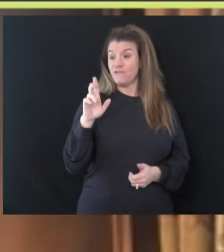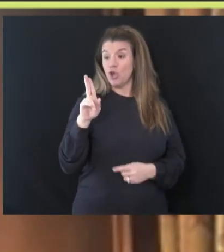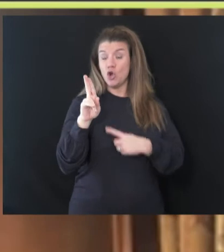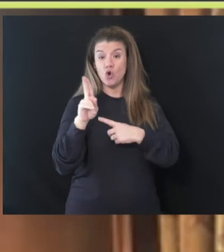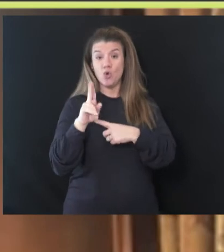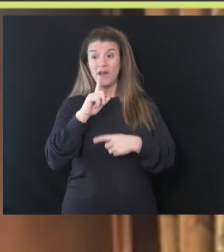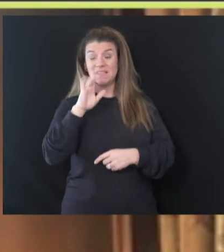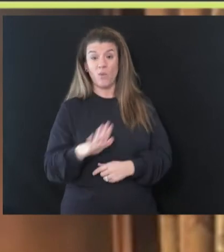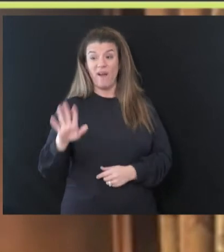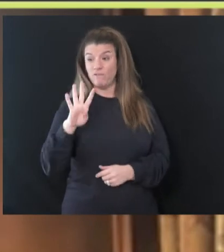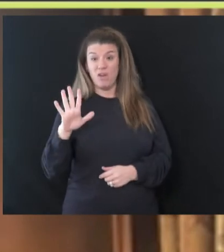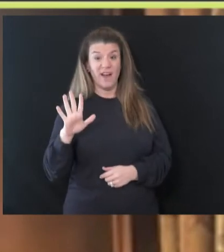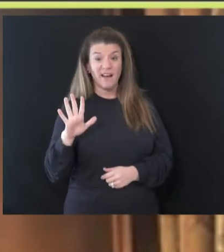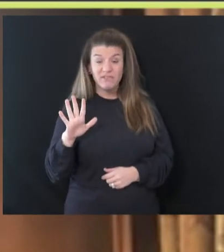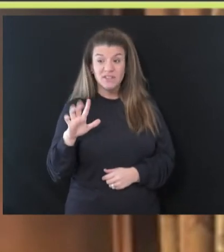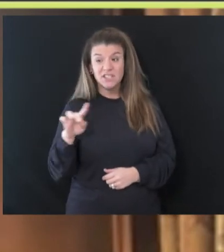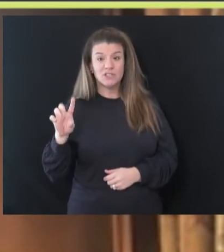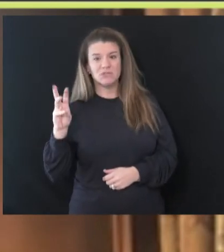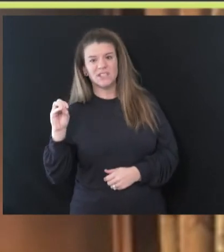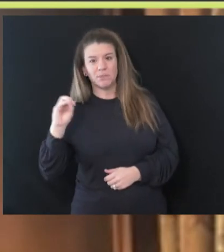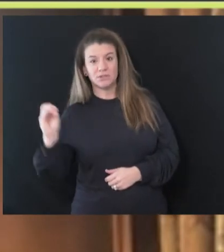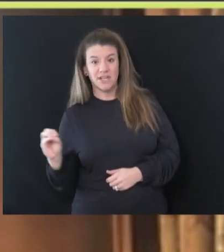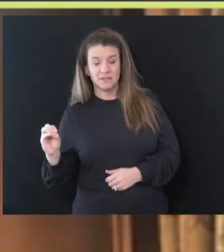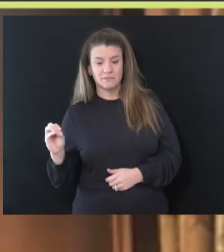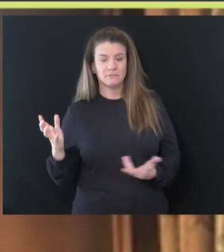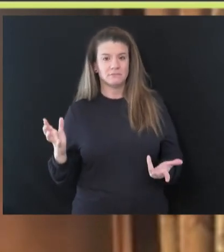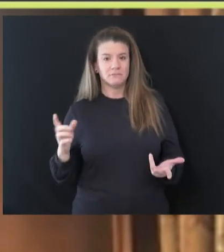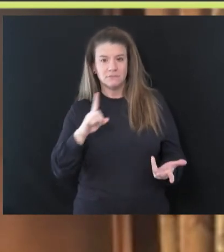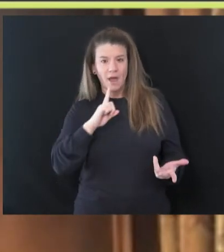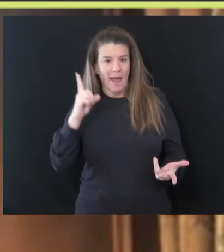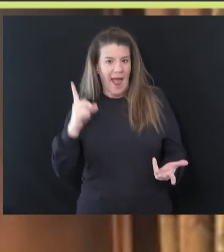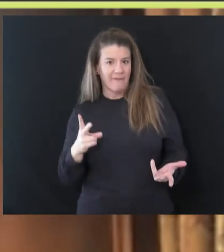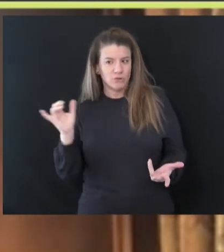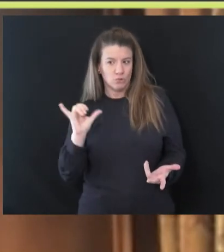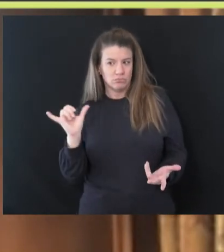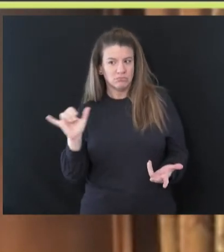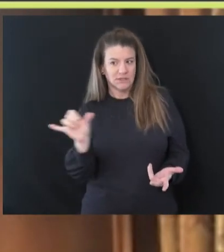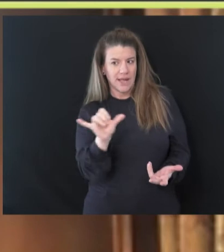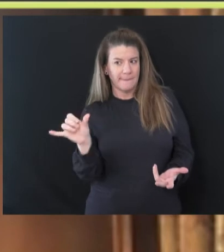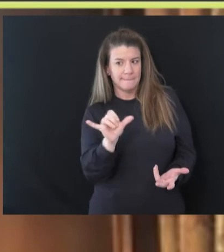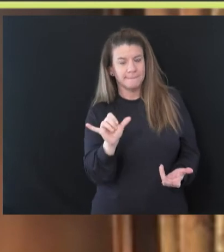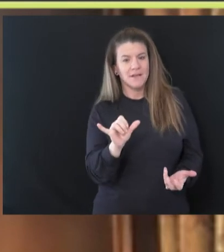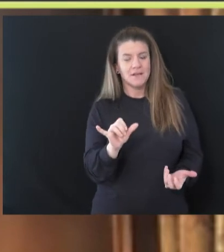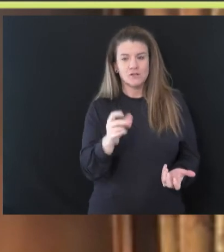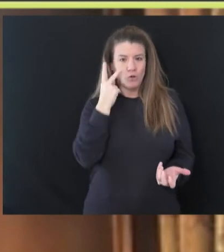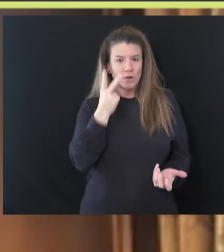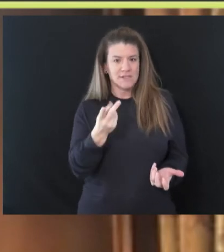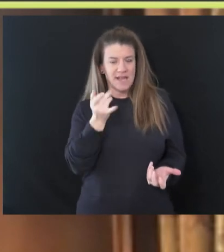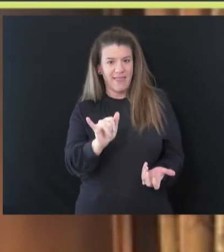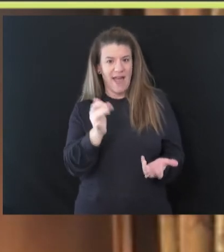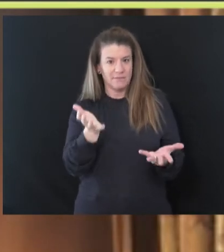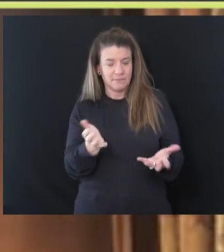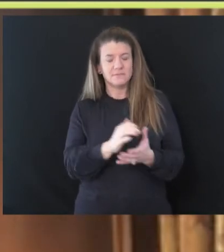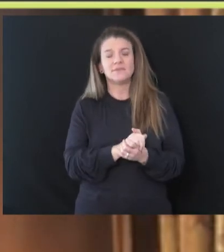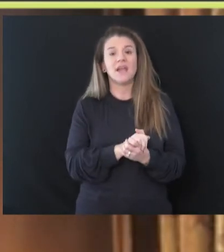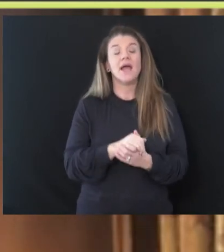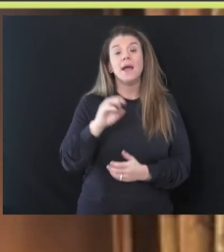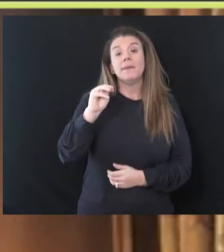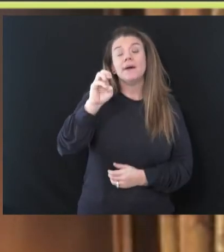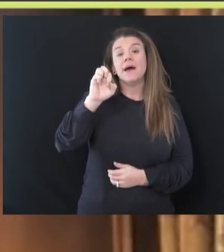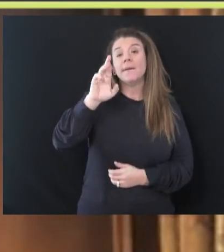about 45 to 60%. So it's like half and half. So there is precedent for that. But in the